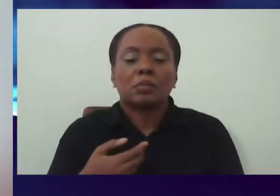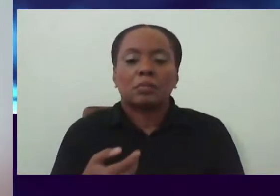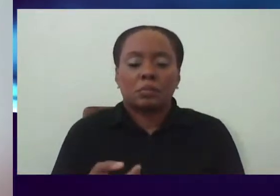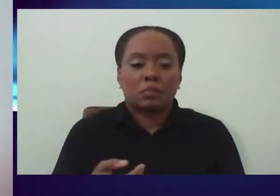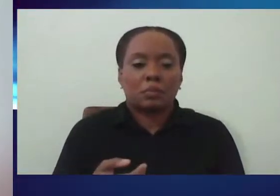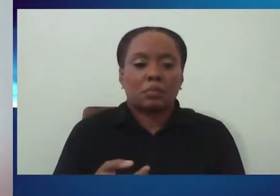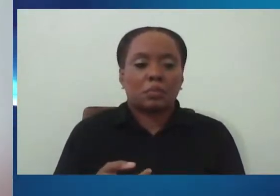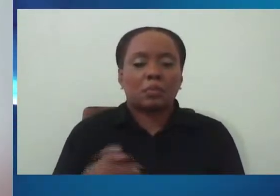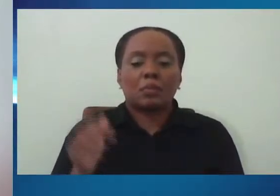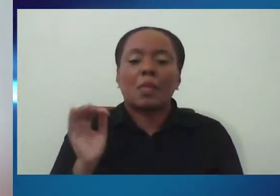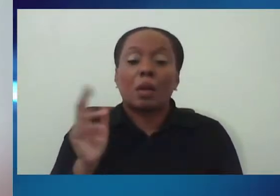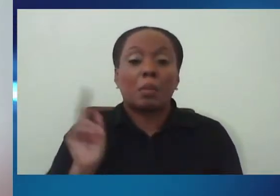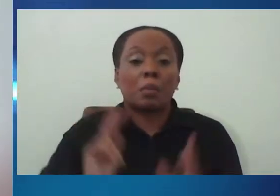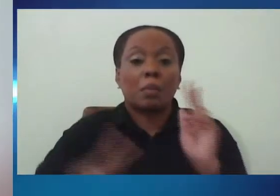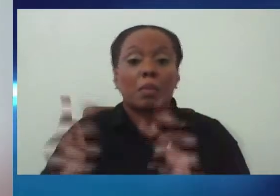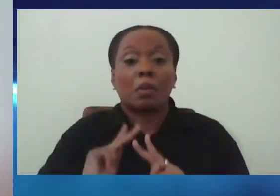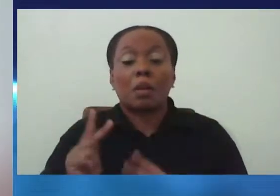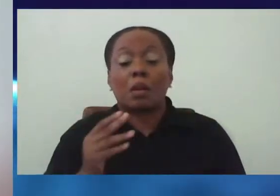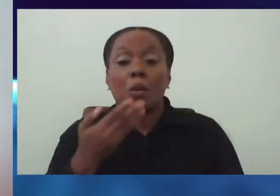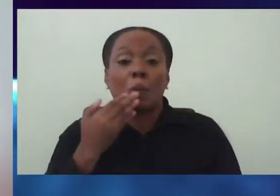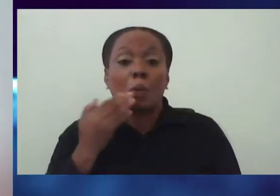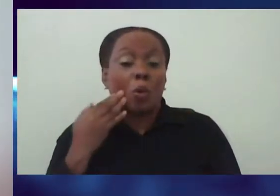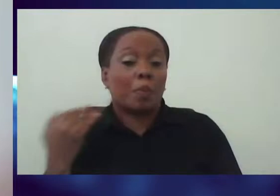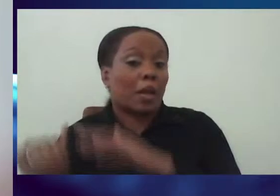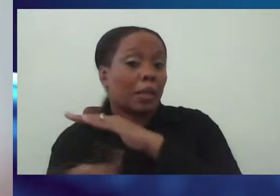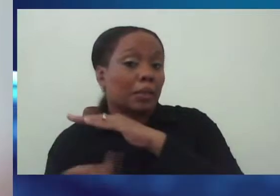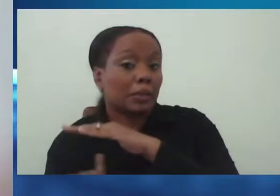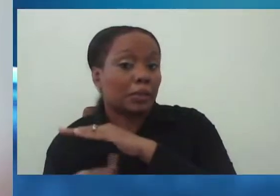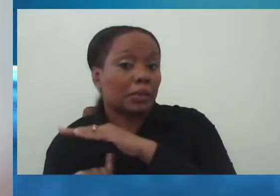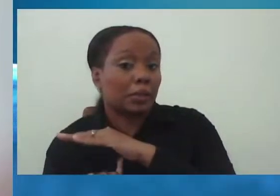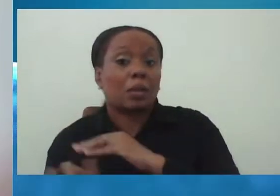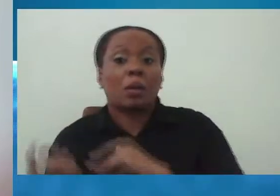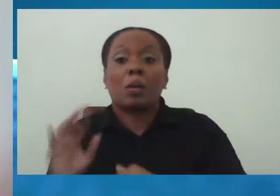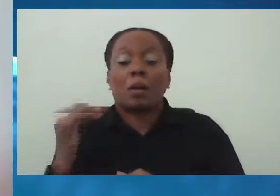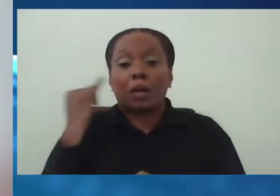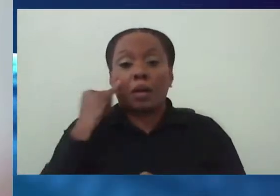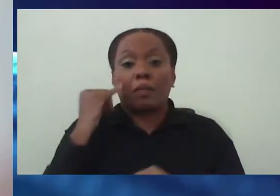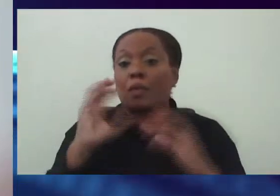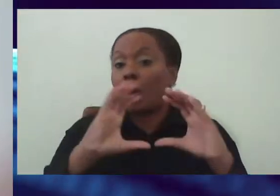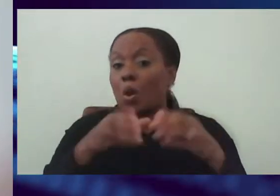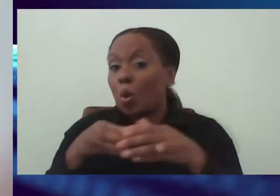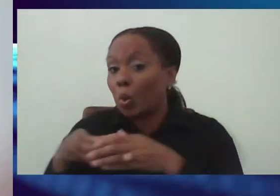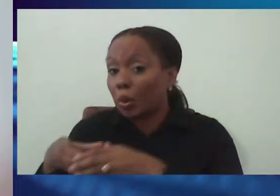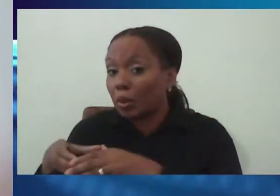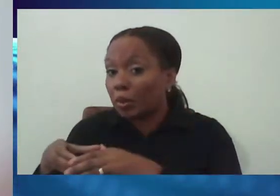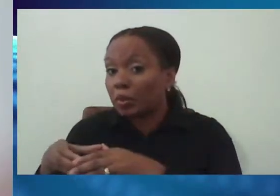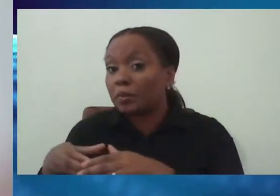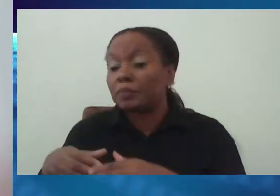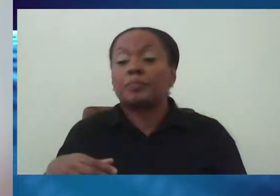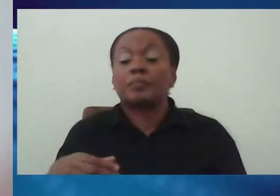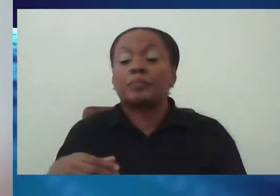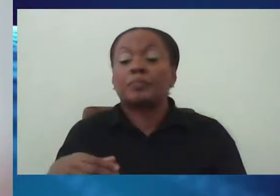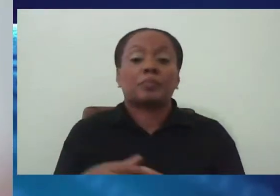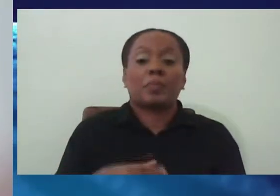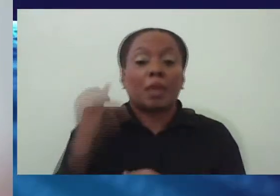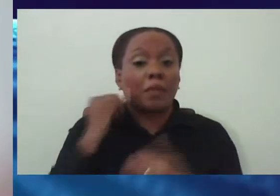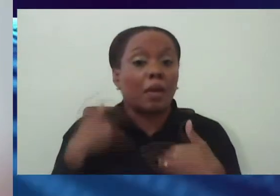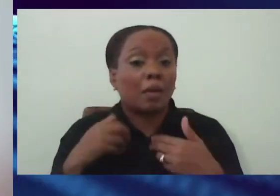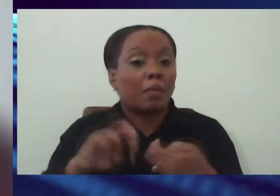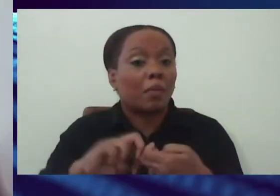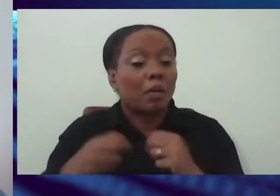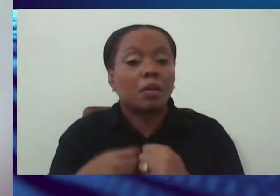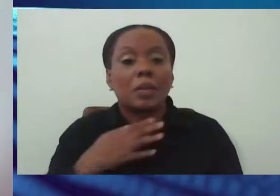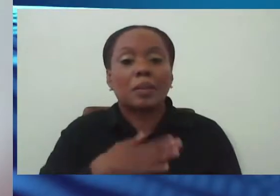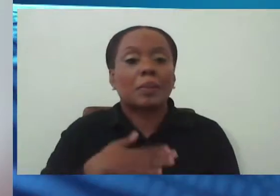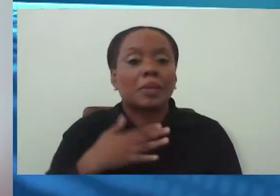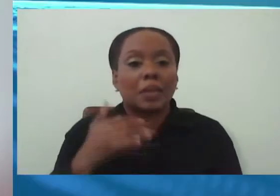home isolation. But if persons otherwise in quarantine are having these kinds of issues, please reach out so